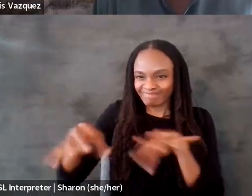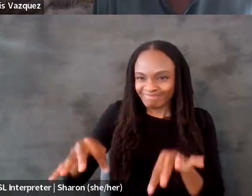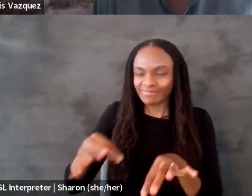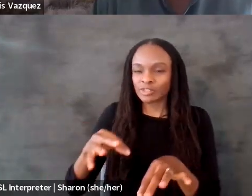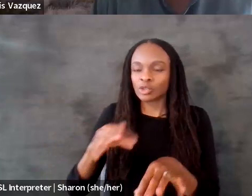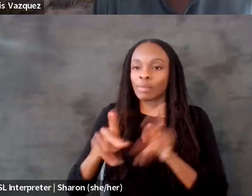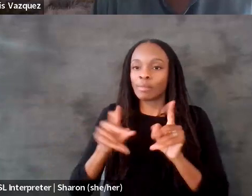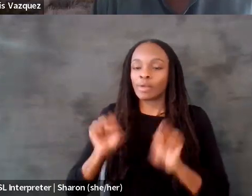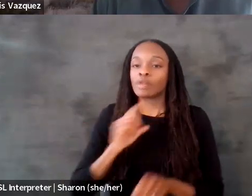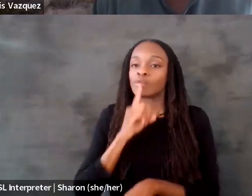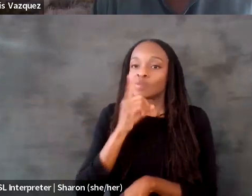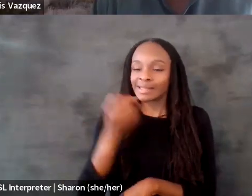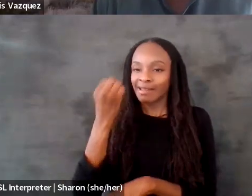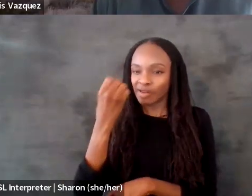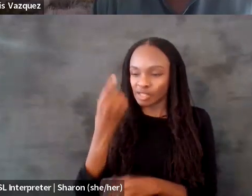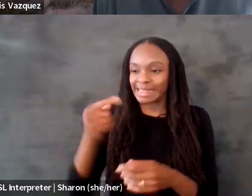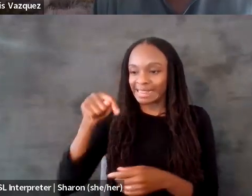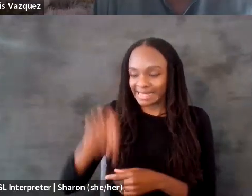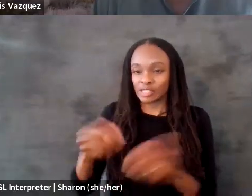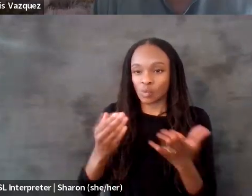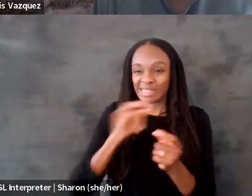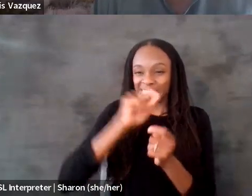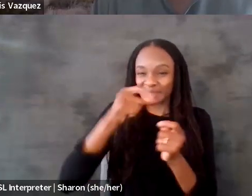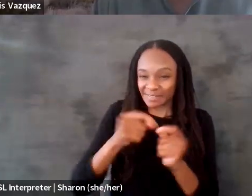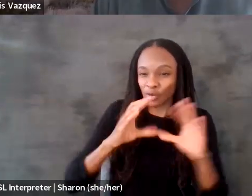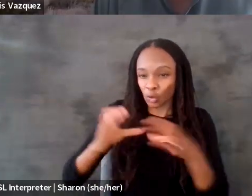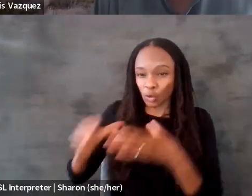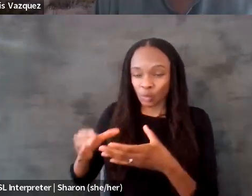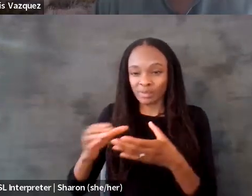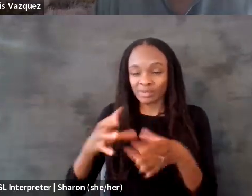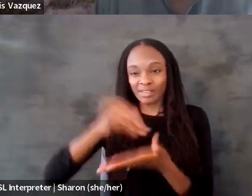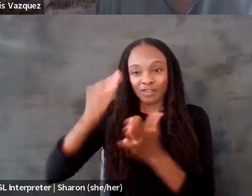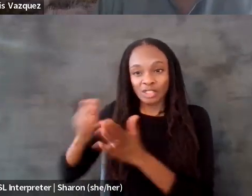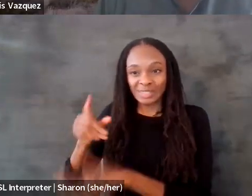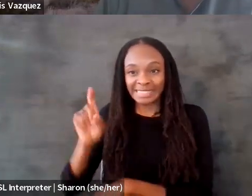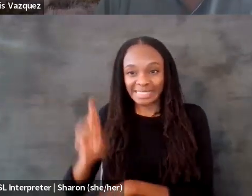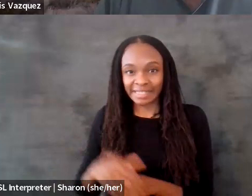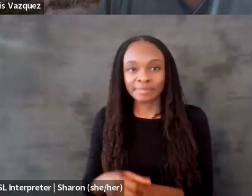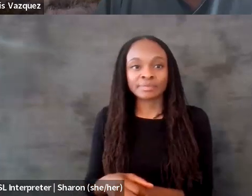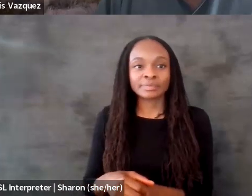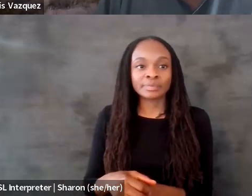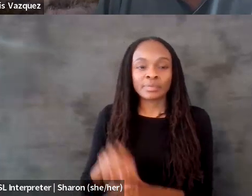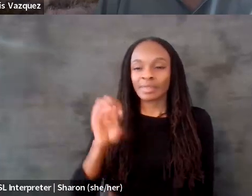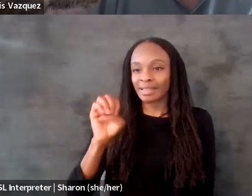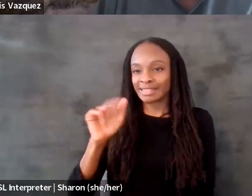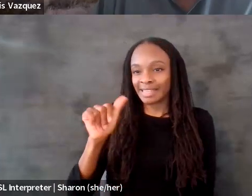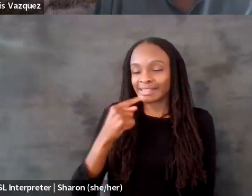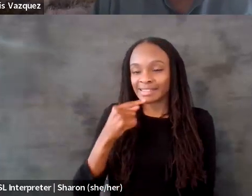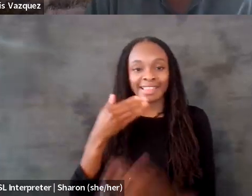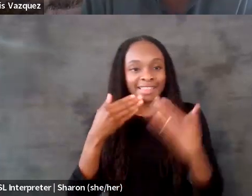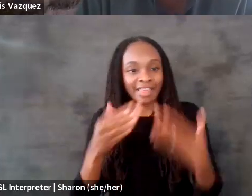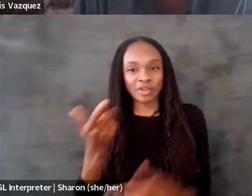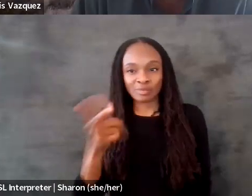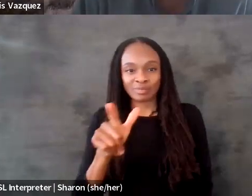say that this is what specific groups of students need. Yeah. Thank you. Dr. Vasquez? Now, I would